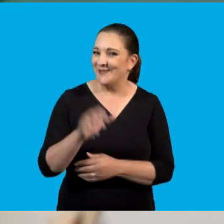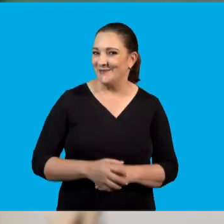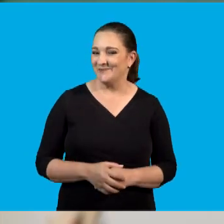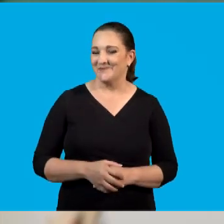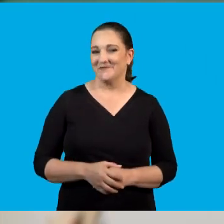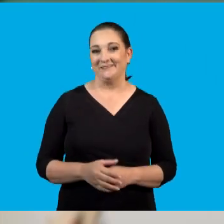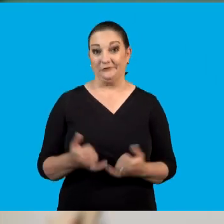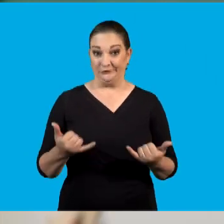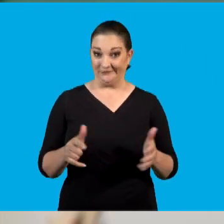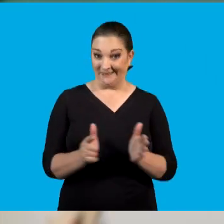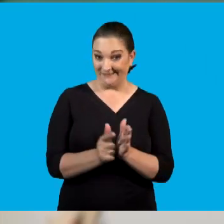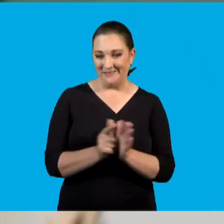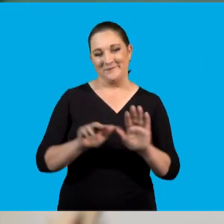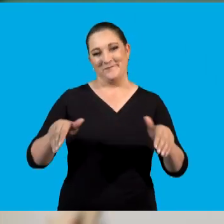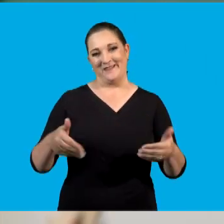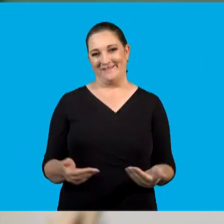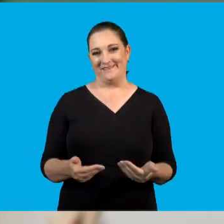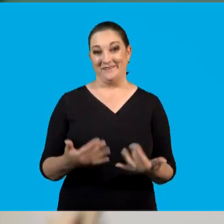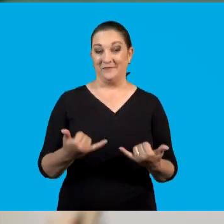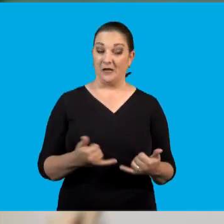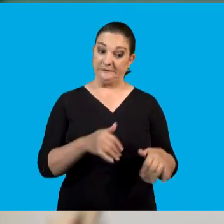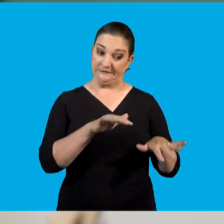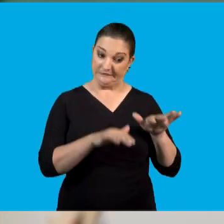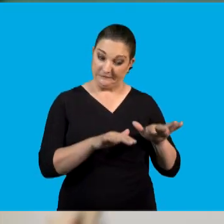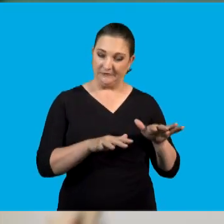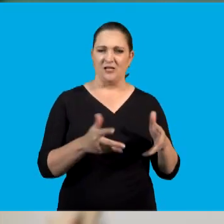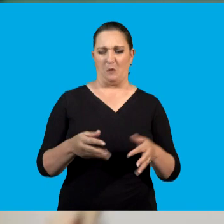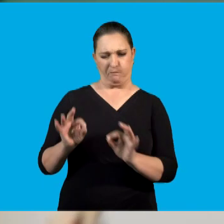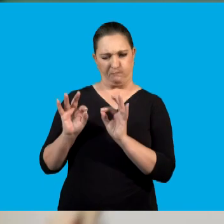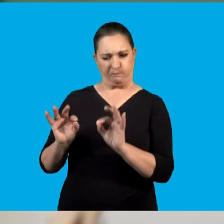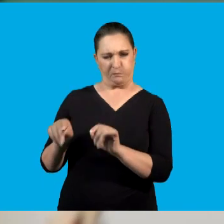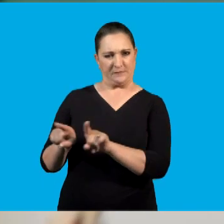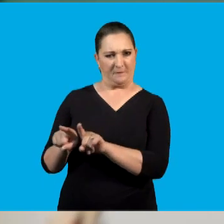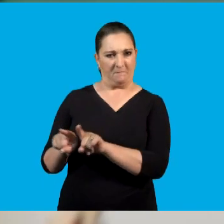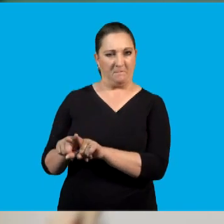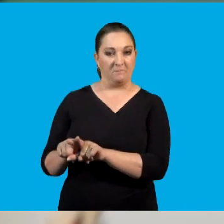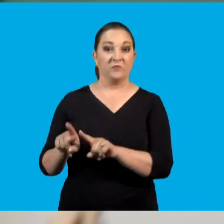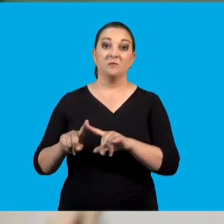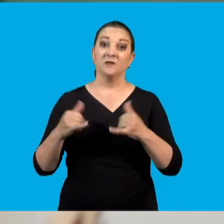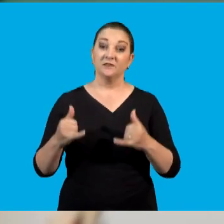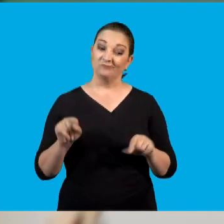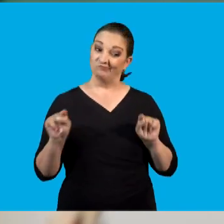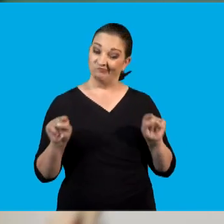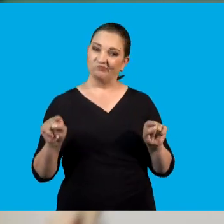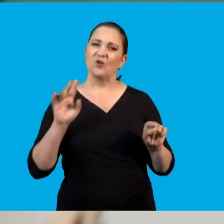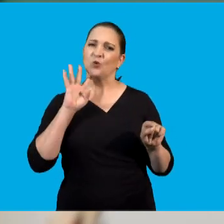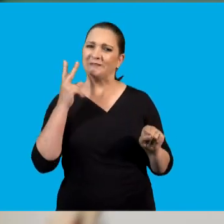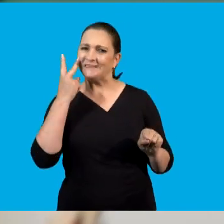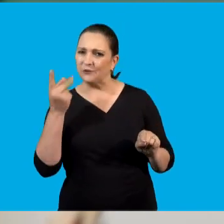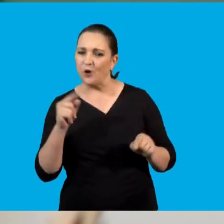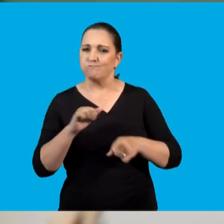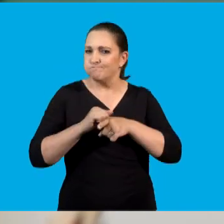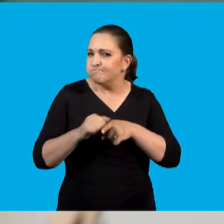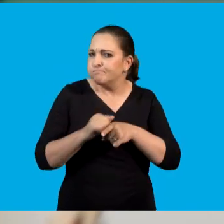Hello learners, and welcome to today's lesson of similarity and congruency, where today we are going to focus on those practice